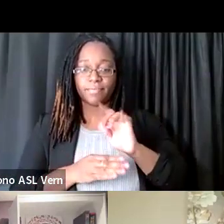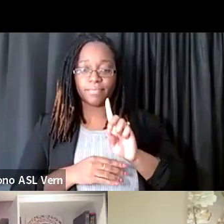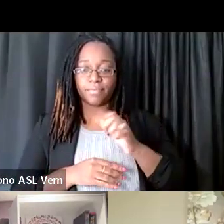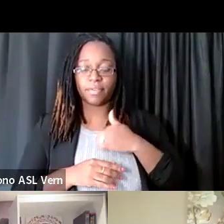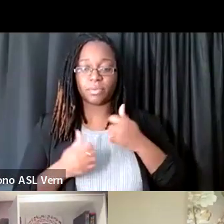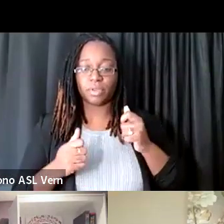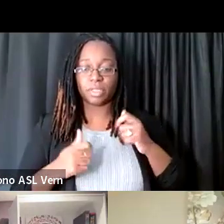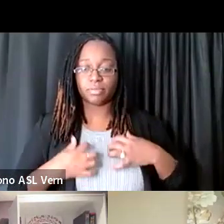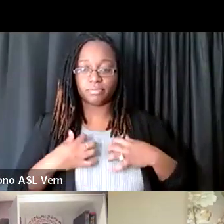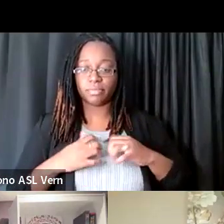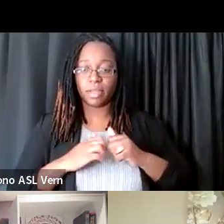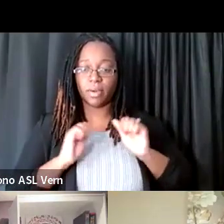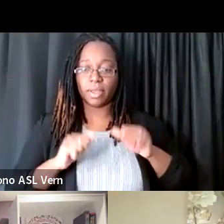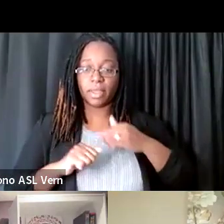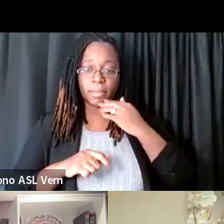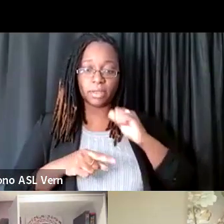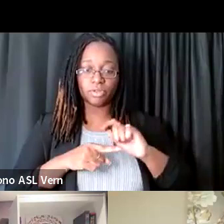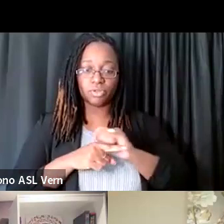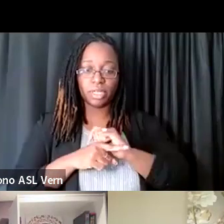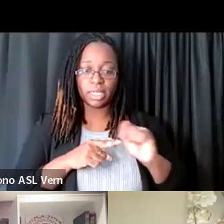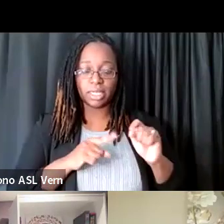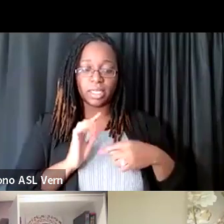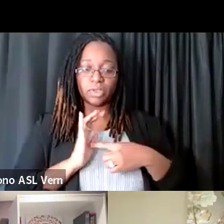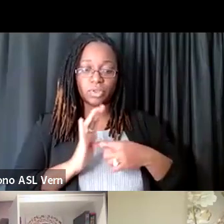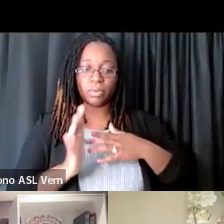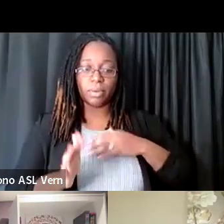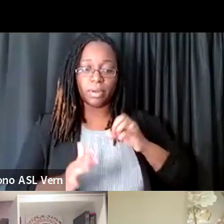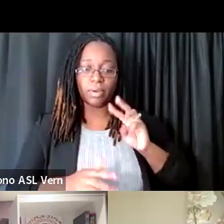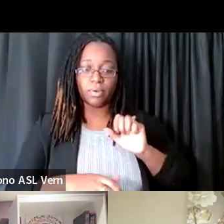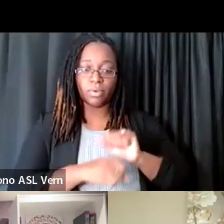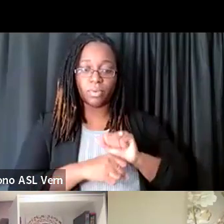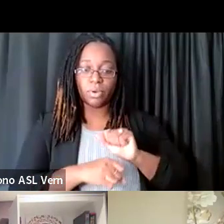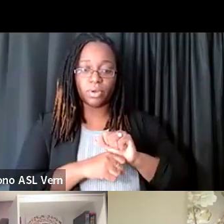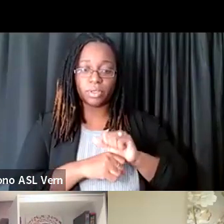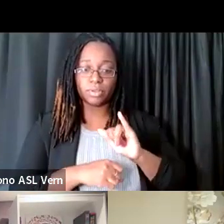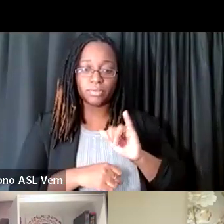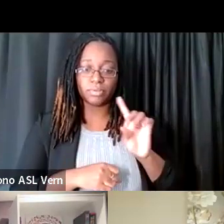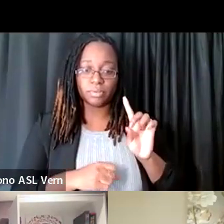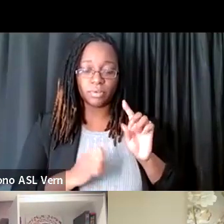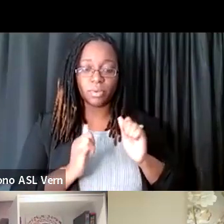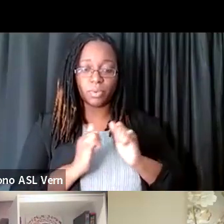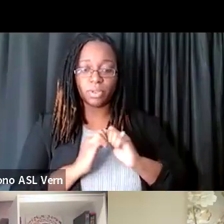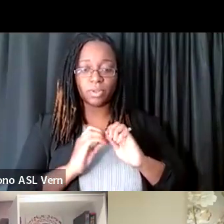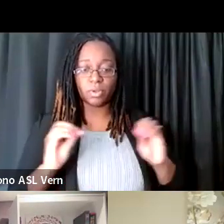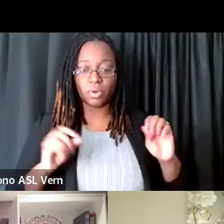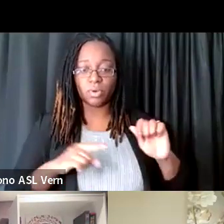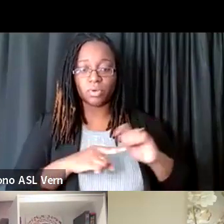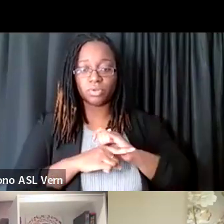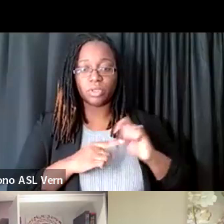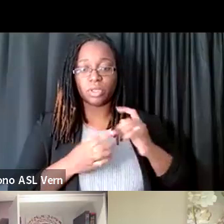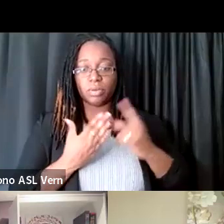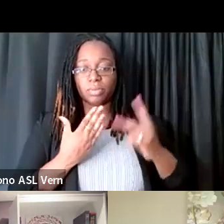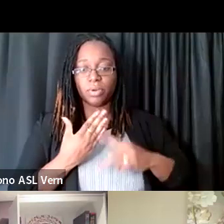wrestling with how to best train and improve my own work as an intimacy director with almost no training programs for